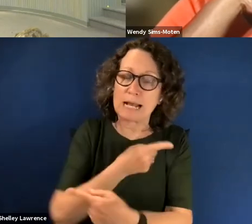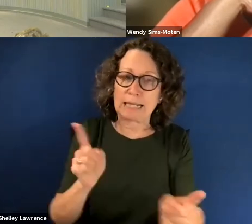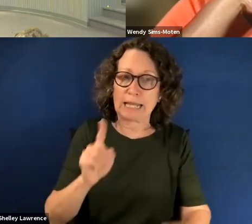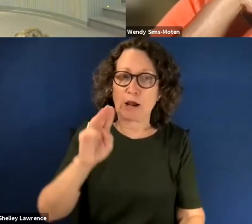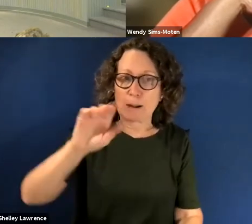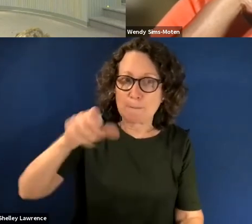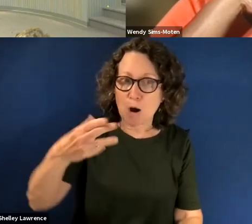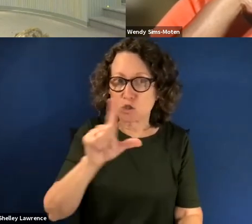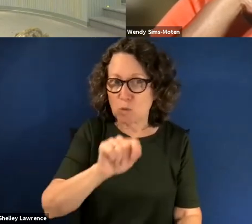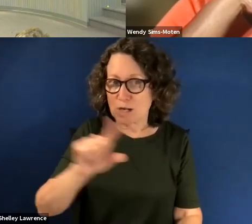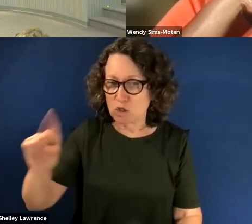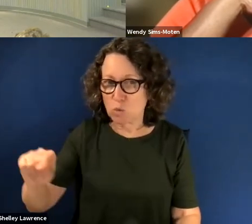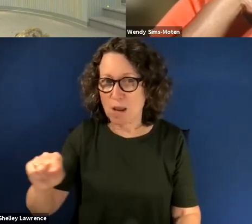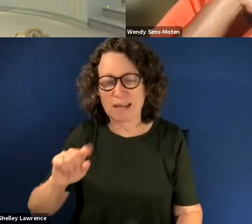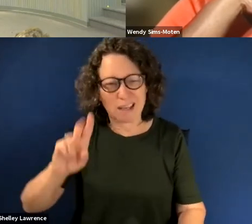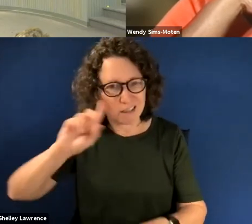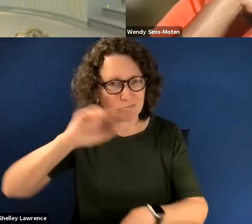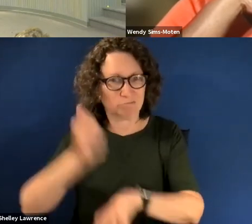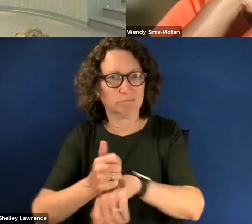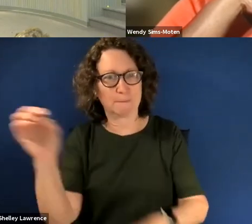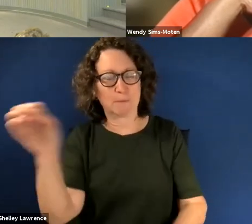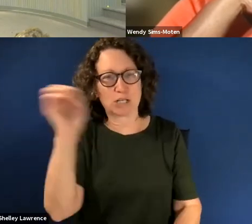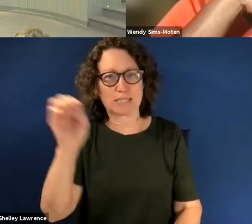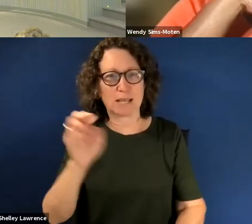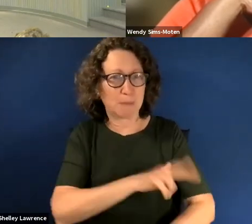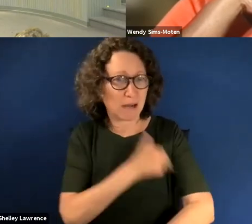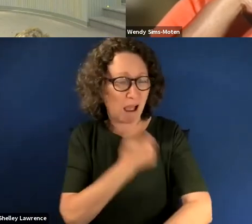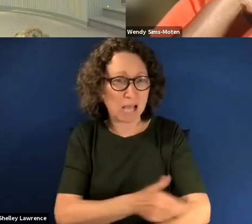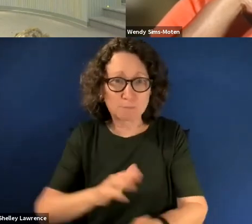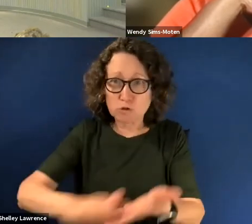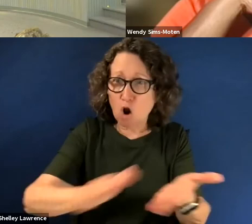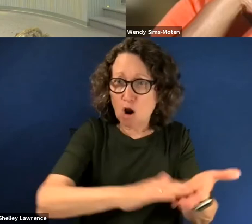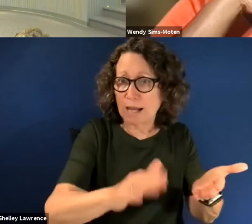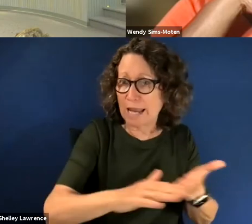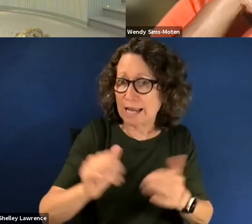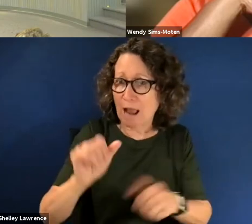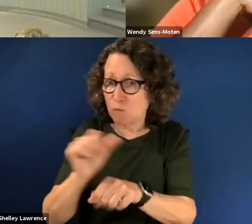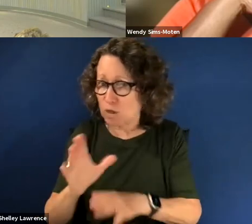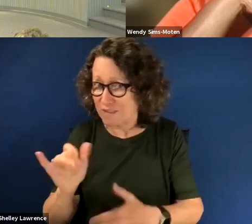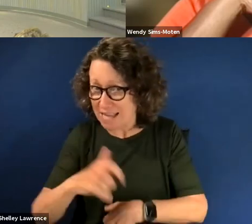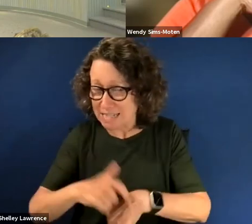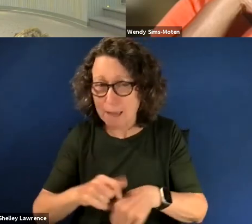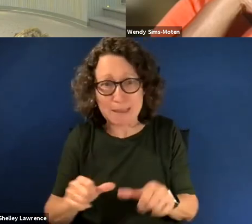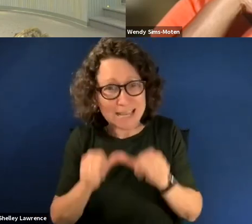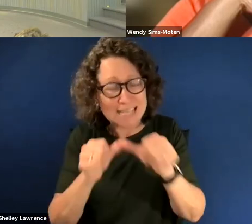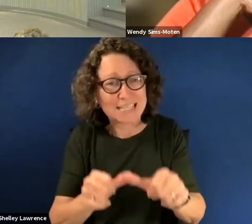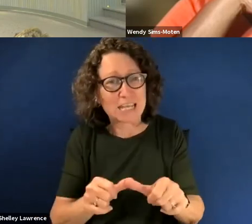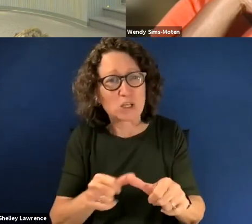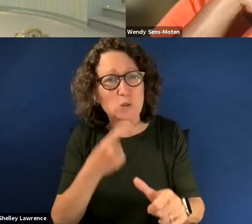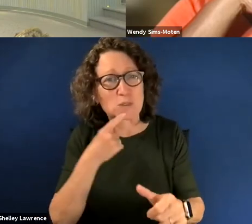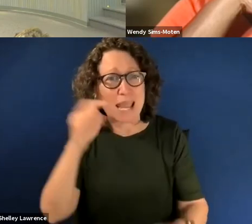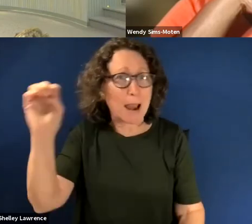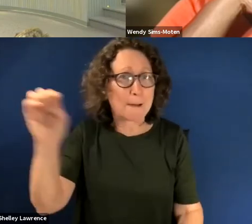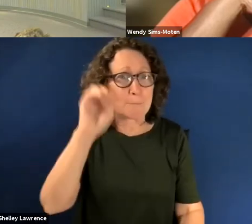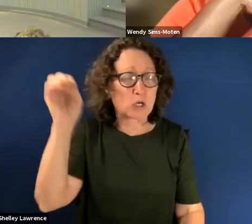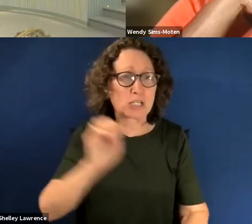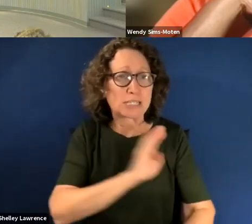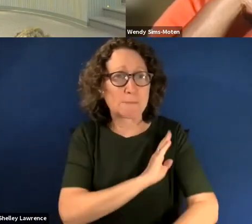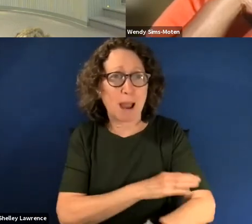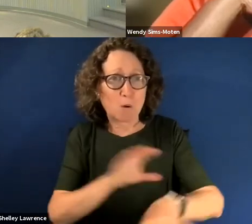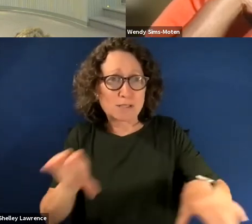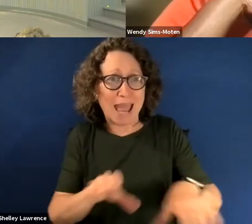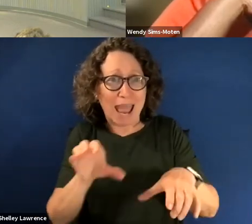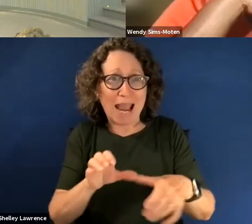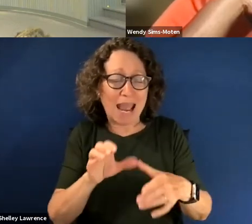March 2020, yet hospitals around the state were laying off workers at the time. He continued to cling to the Emergency Powers Act and